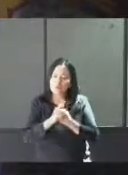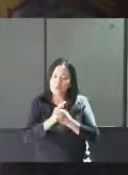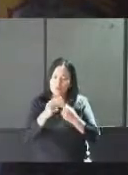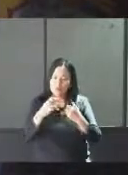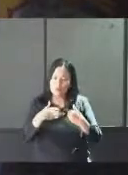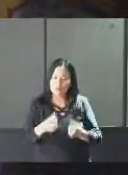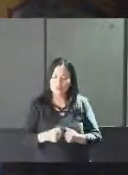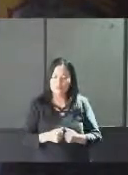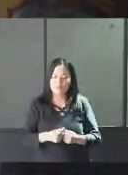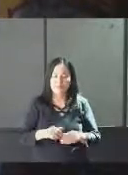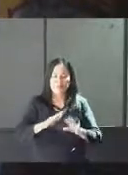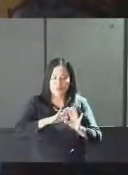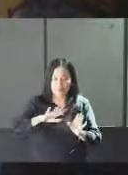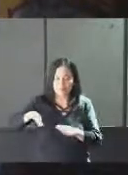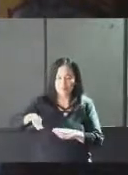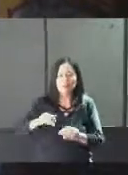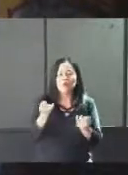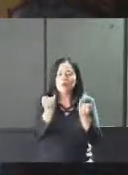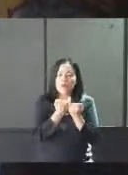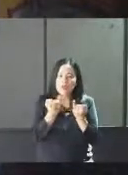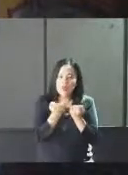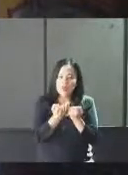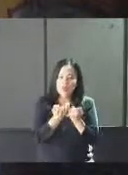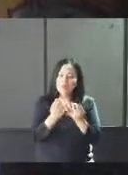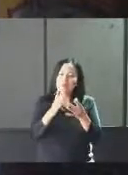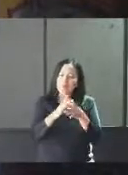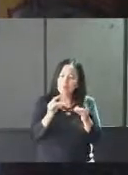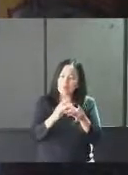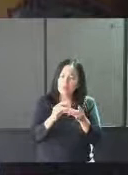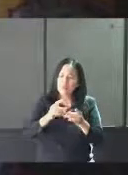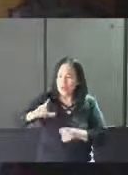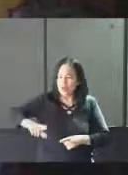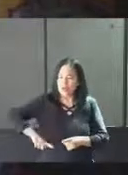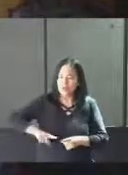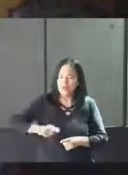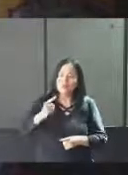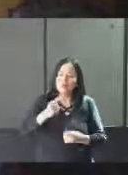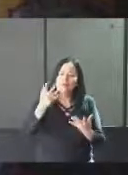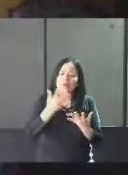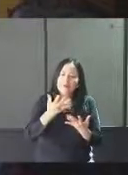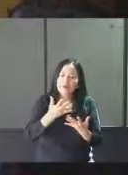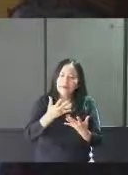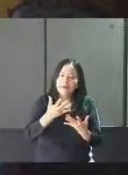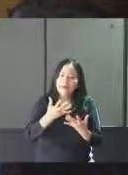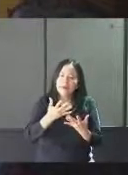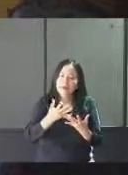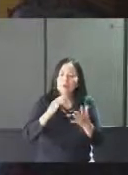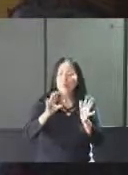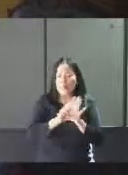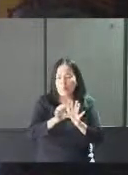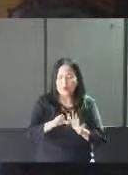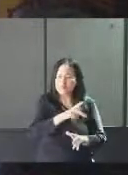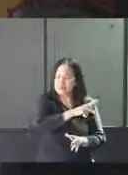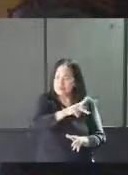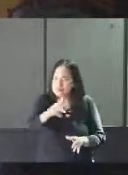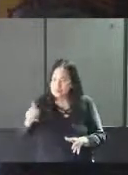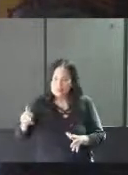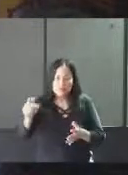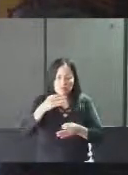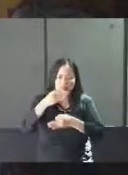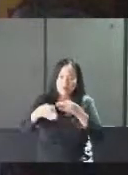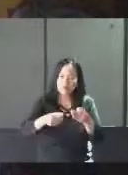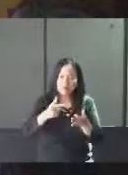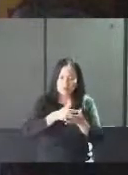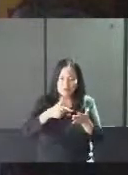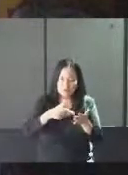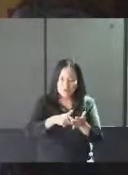address this problem. You talked about the development of public policies and all the attention of violence